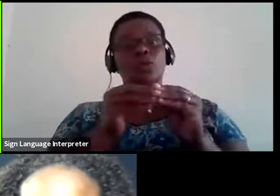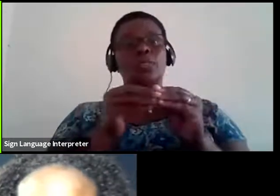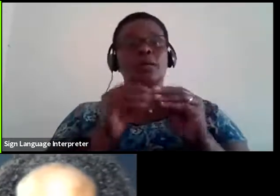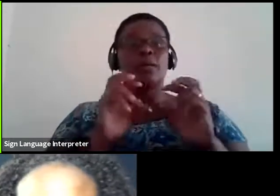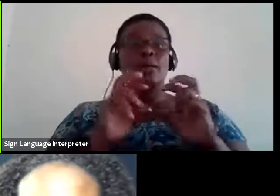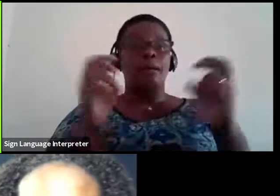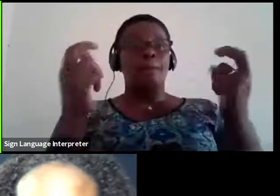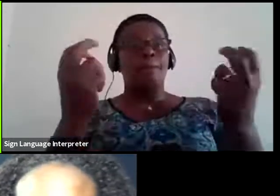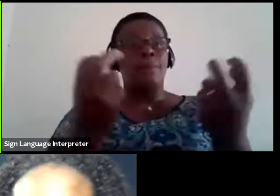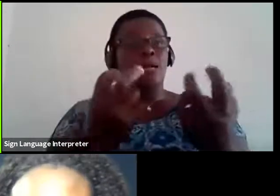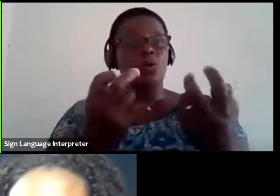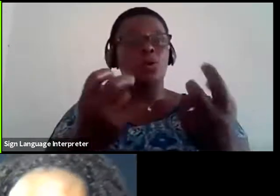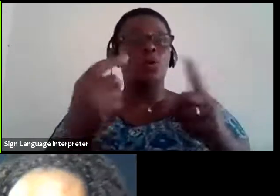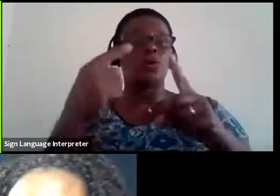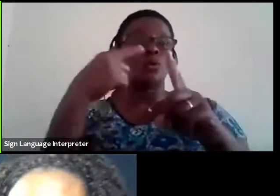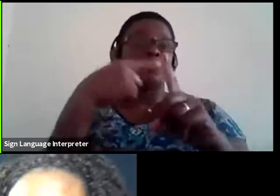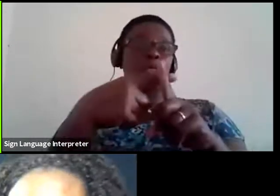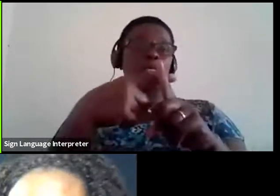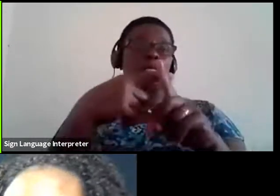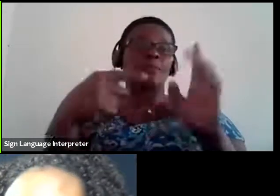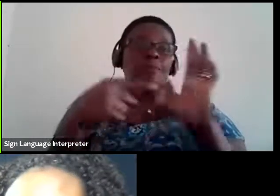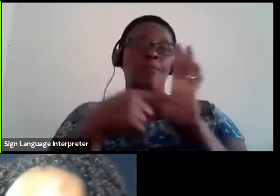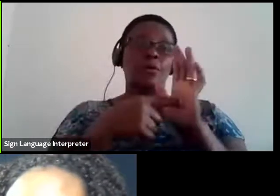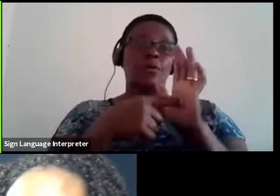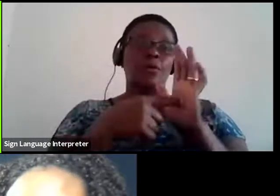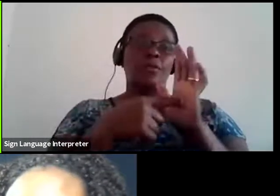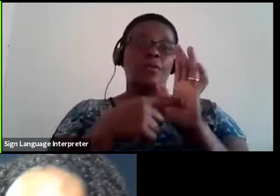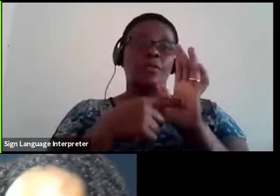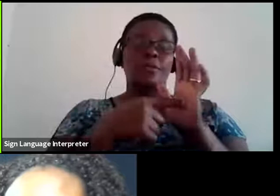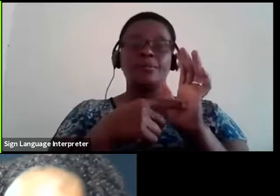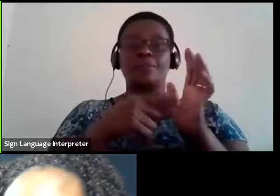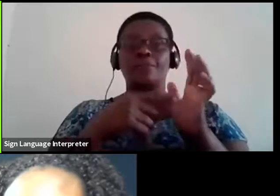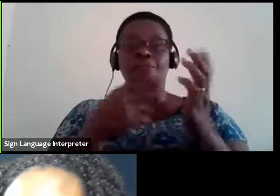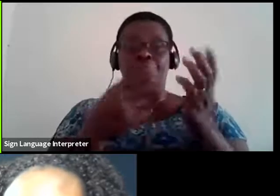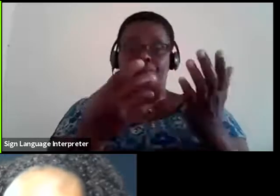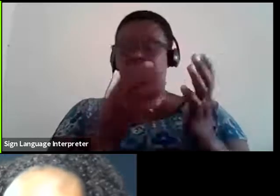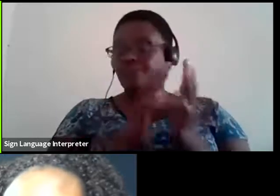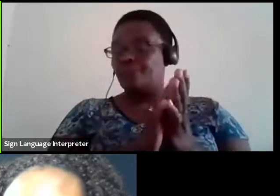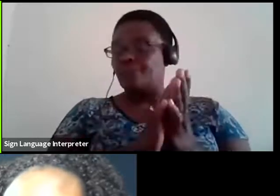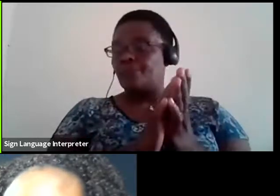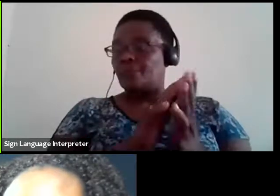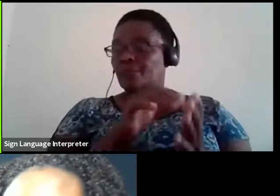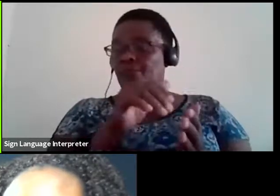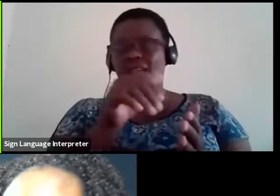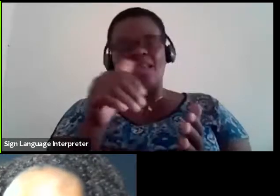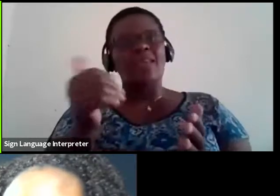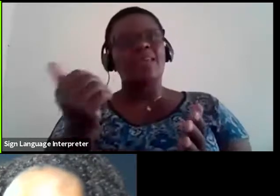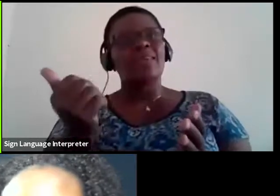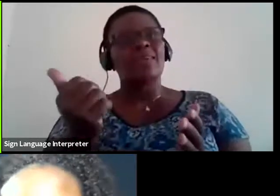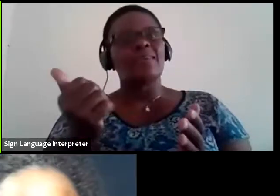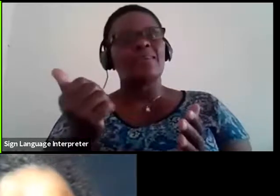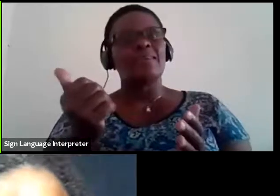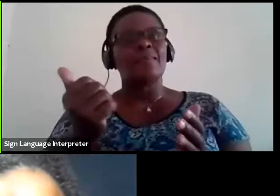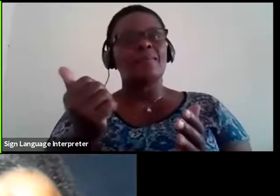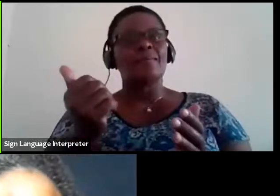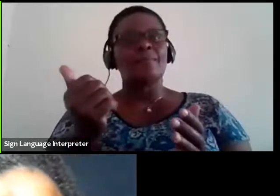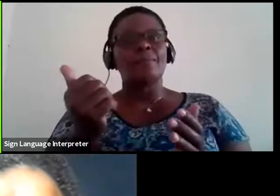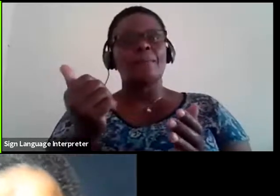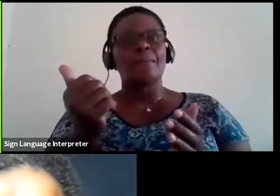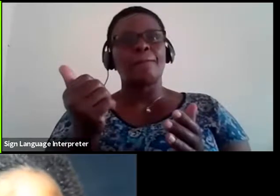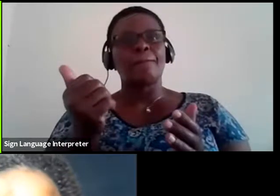digital rights and digital security space, especially for Africans in the next few years?